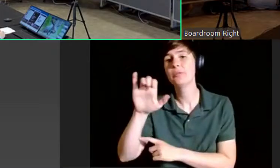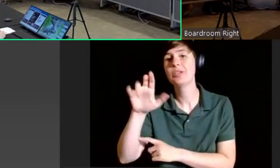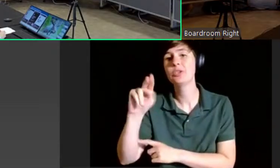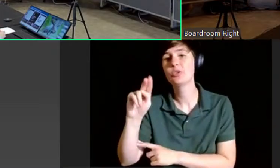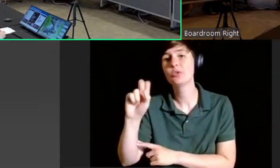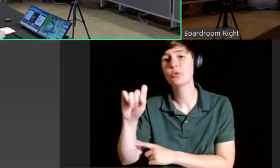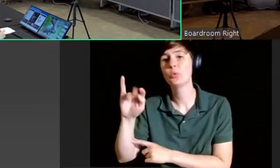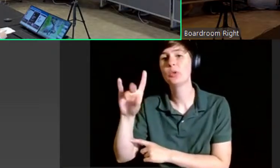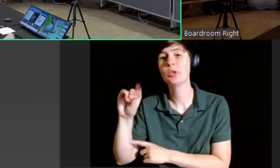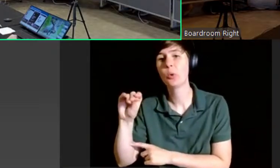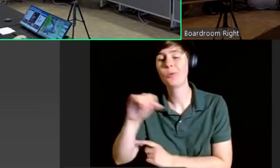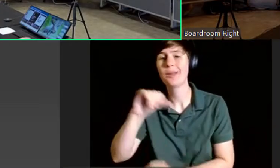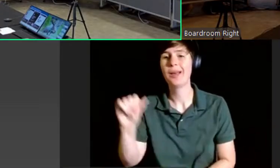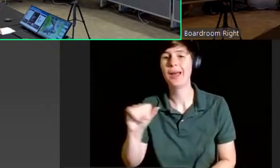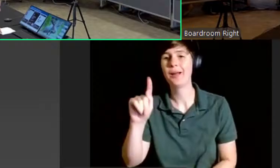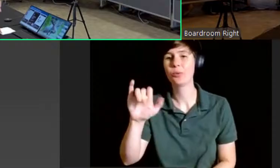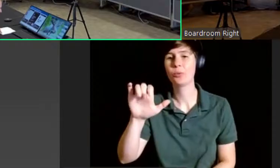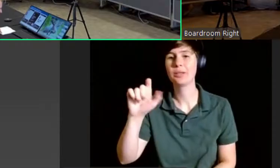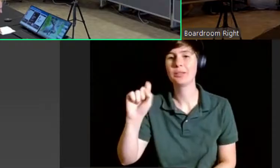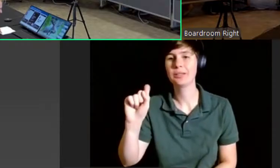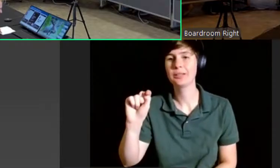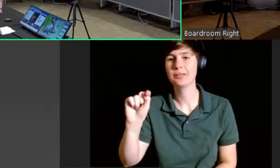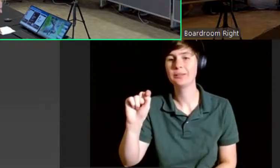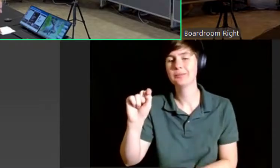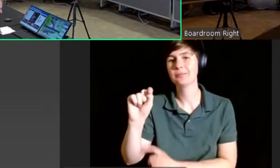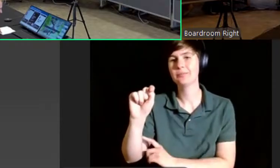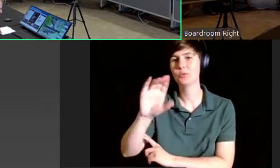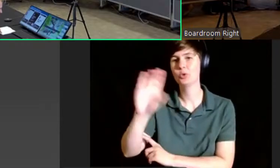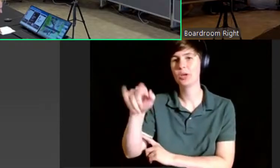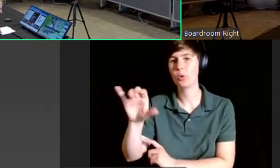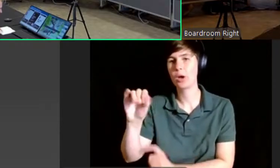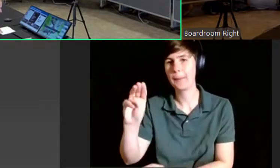innovationstudio@transitchicago.com. So thanks. Thank you for presenting. Thank you.